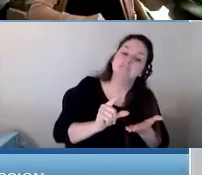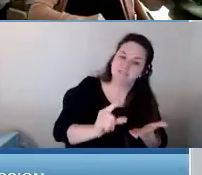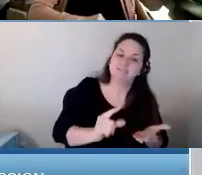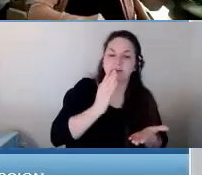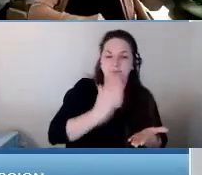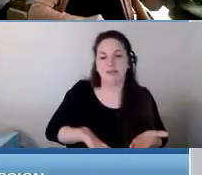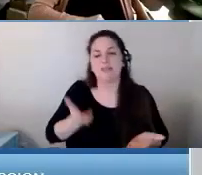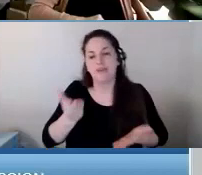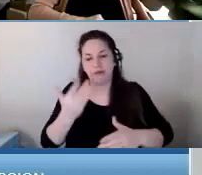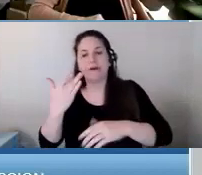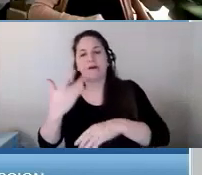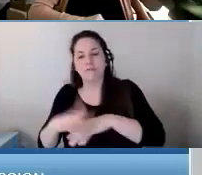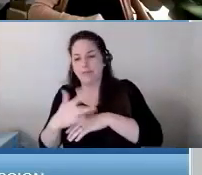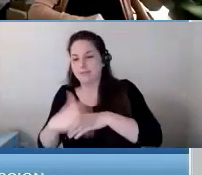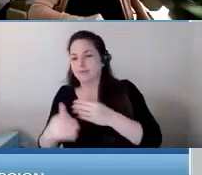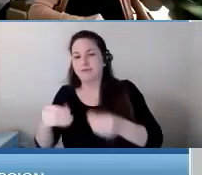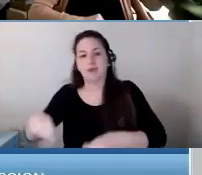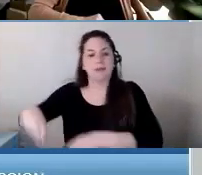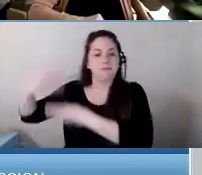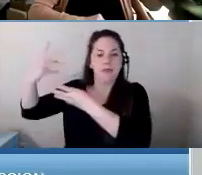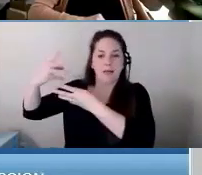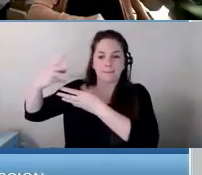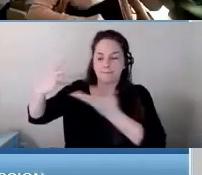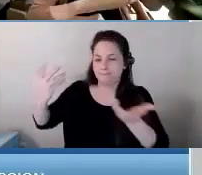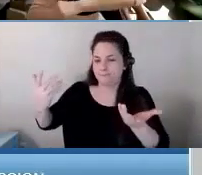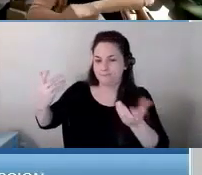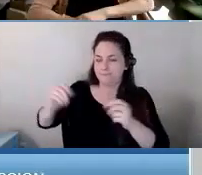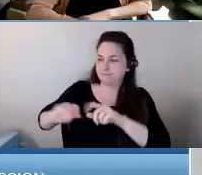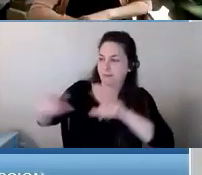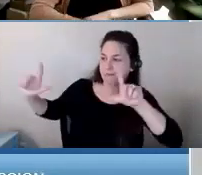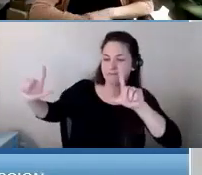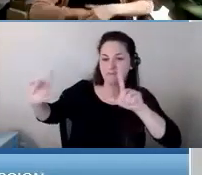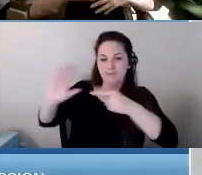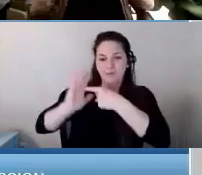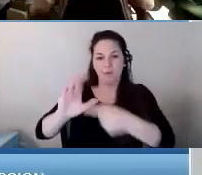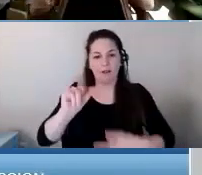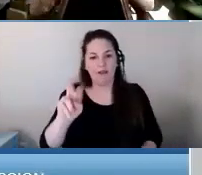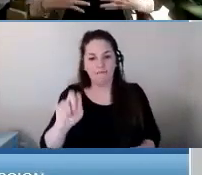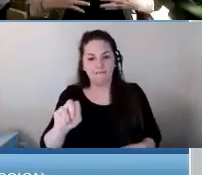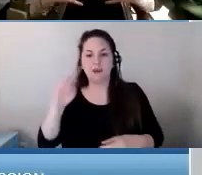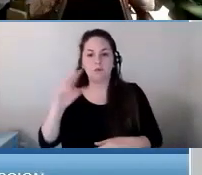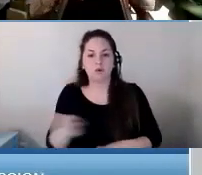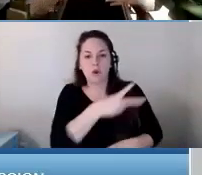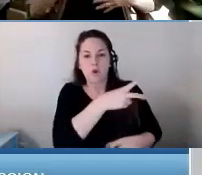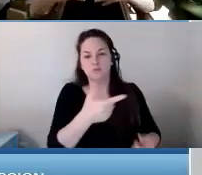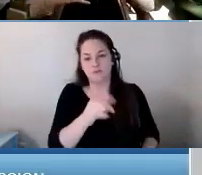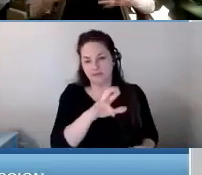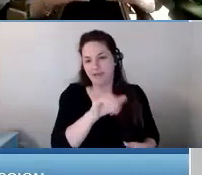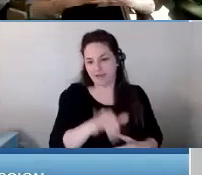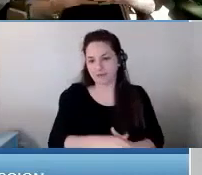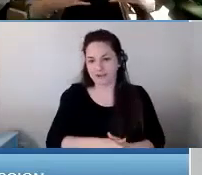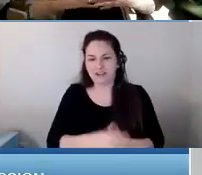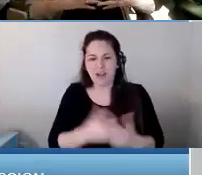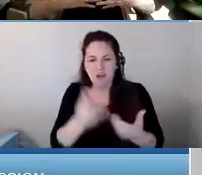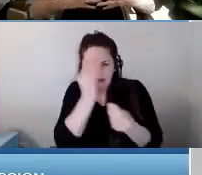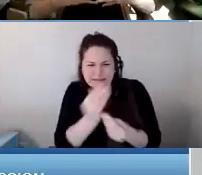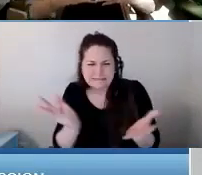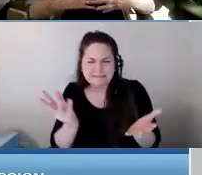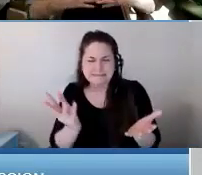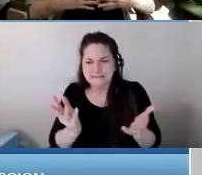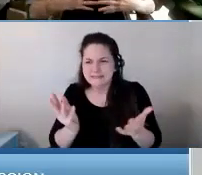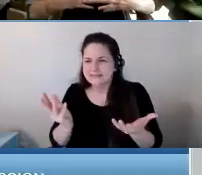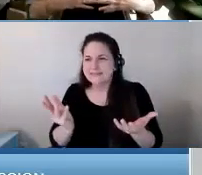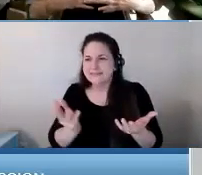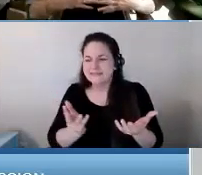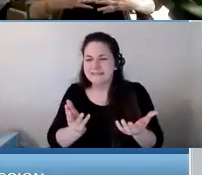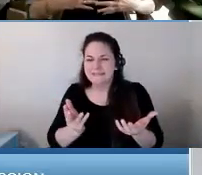available for you to pull up when you're presenting live, and it'll go into the gallery. I just wanted to kind of capture that. The